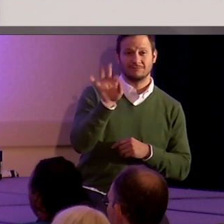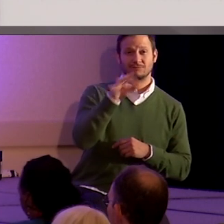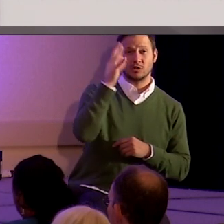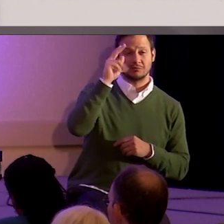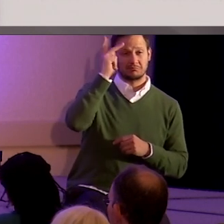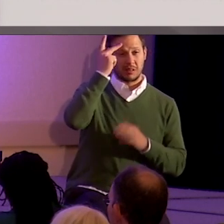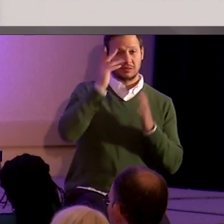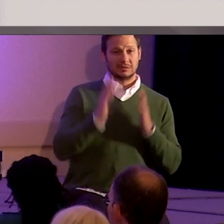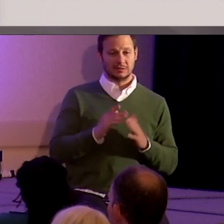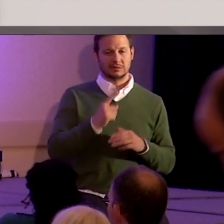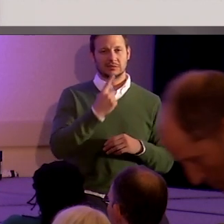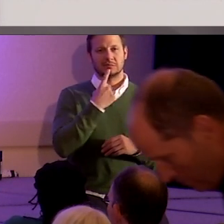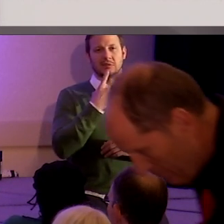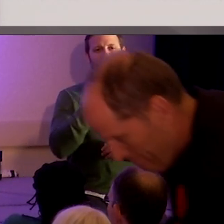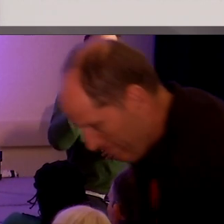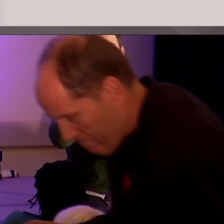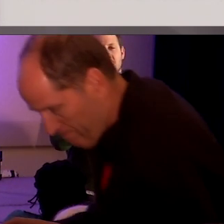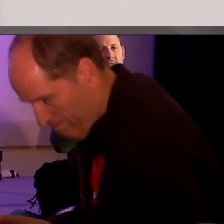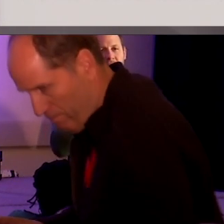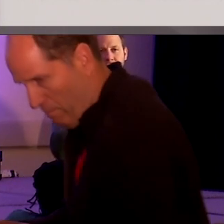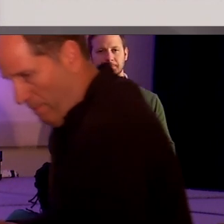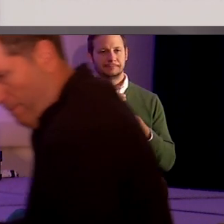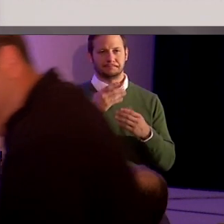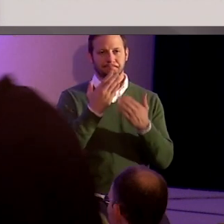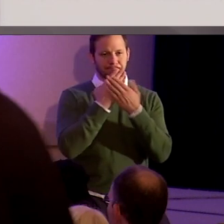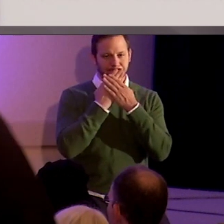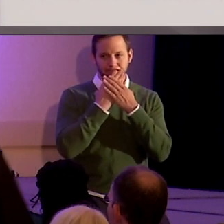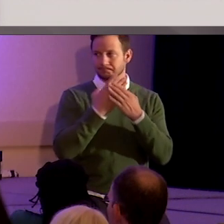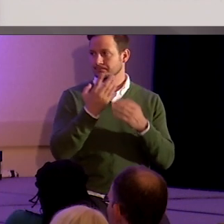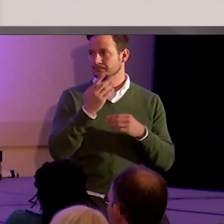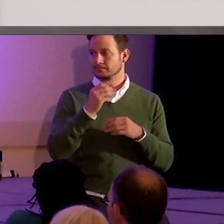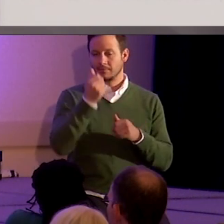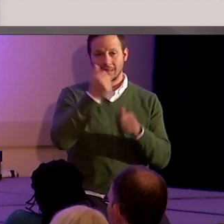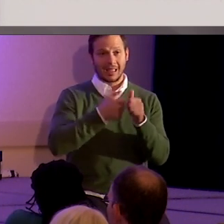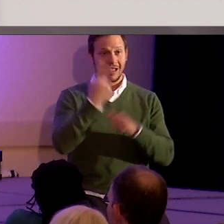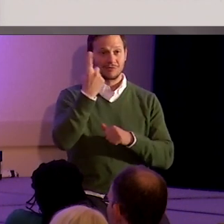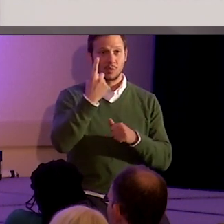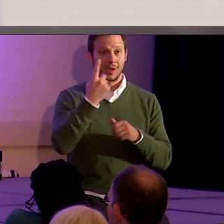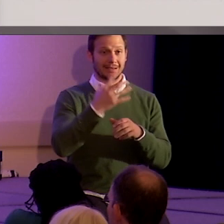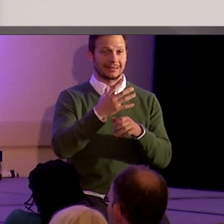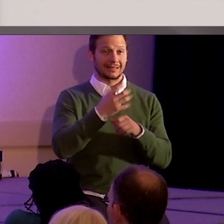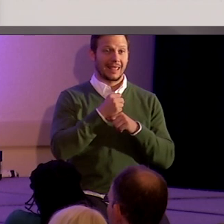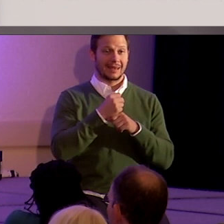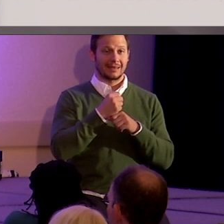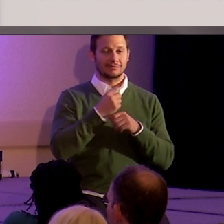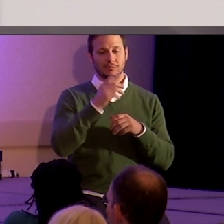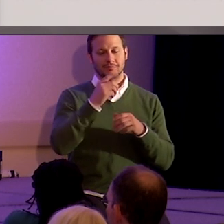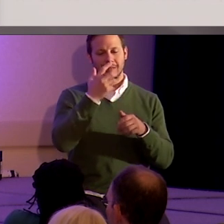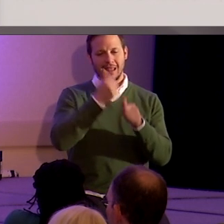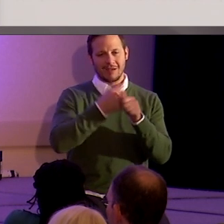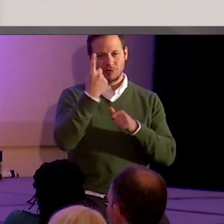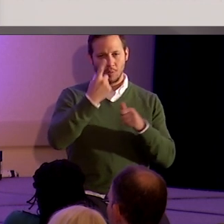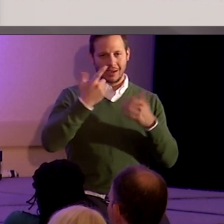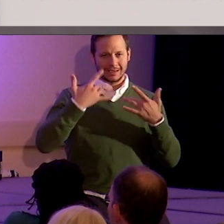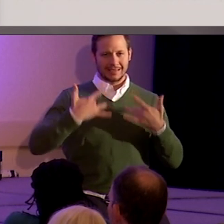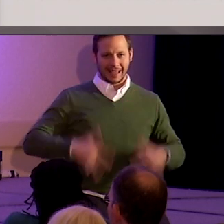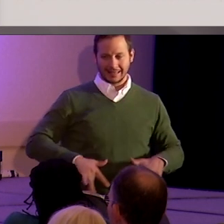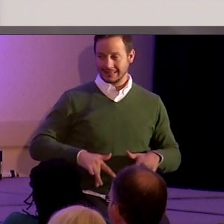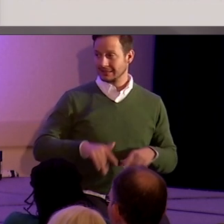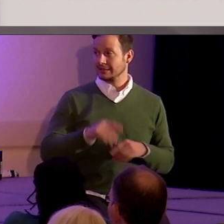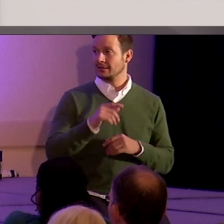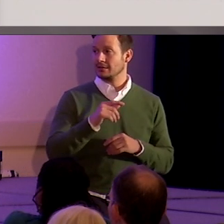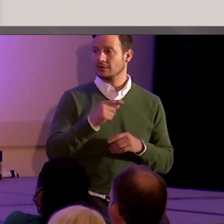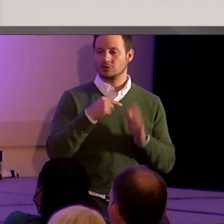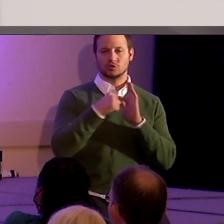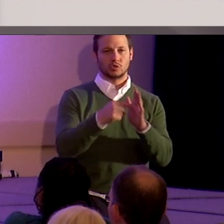politician called for a censoring of a children's book called Everyone Get Naked, which shows people from all walks of life taking